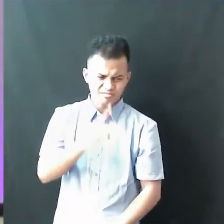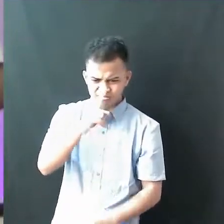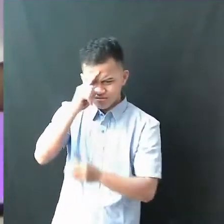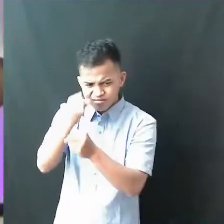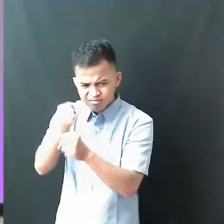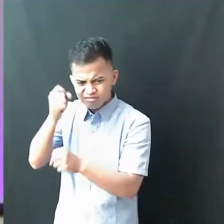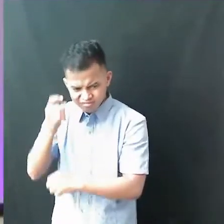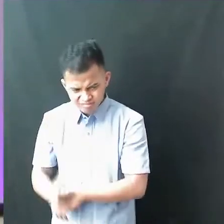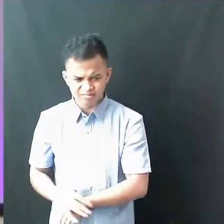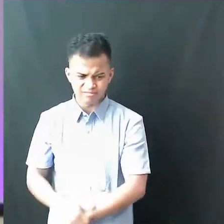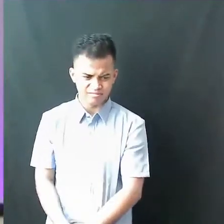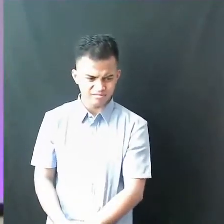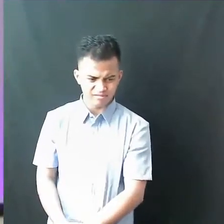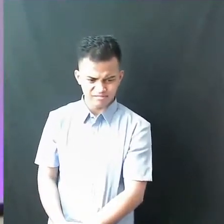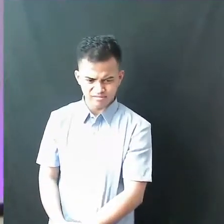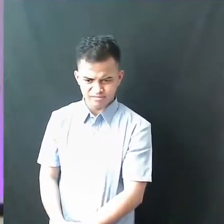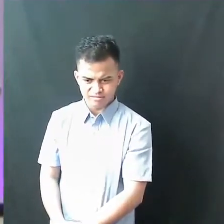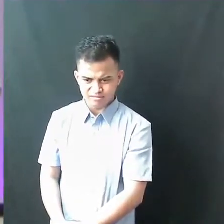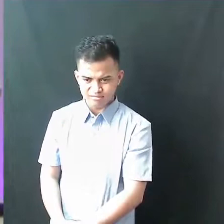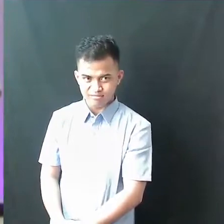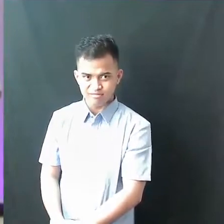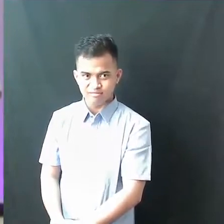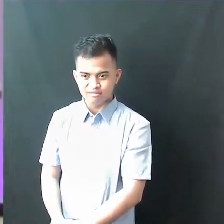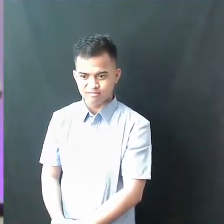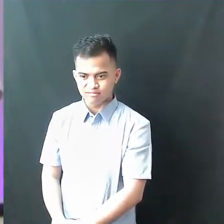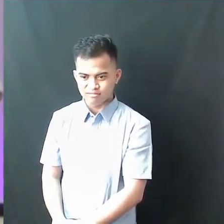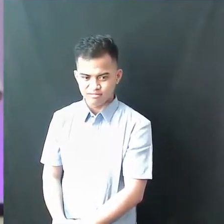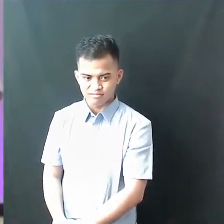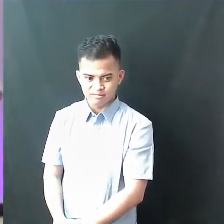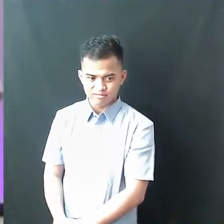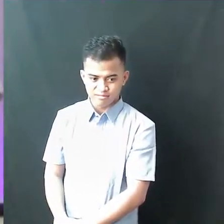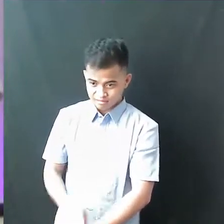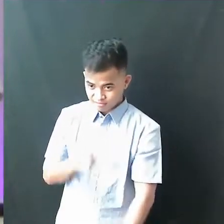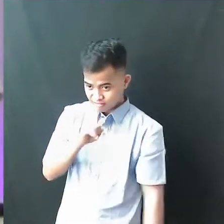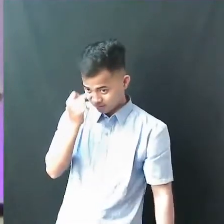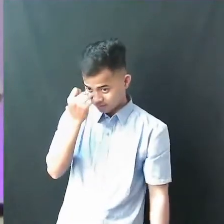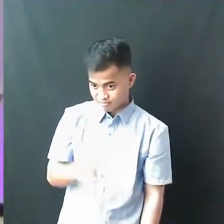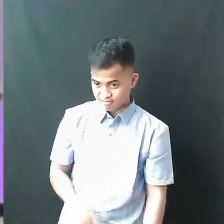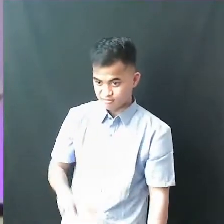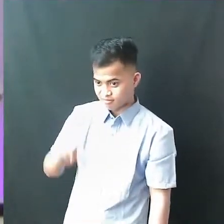1 Corinthians chapter 15. Back to 1 Corinthians chapter 15.